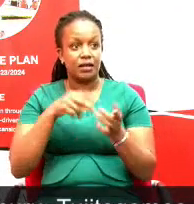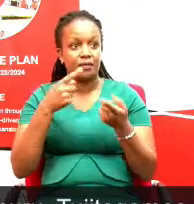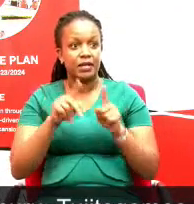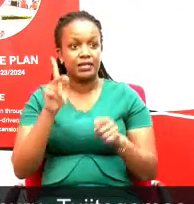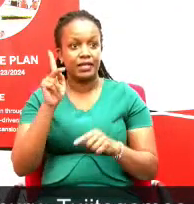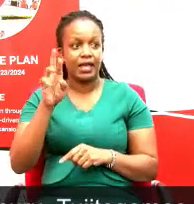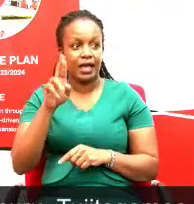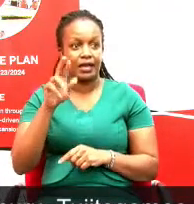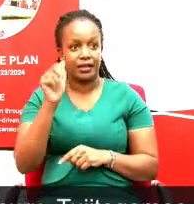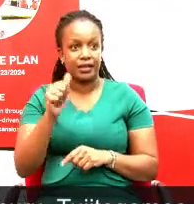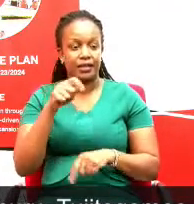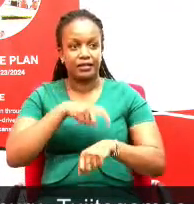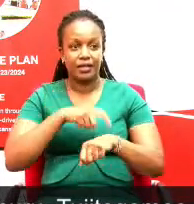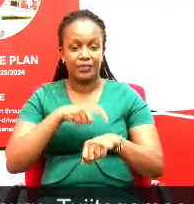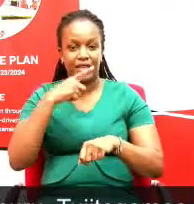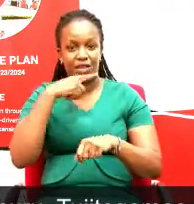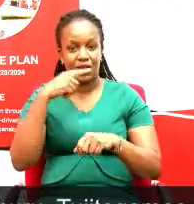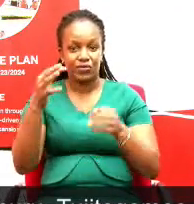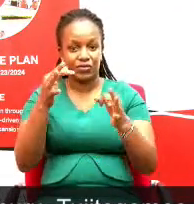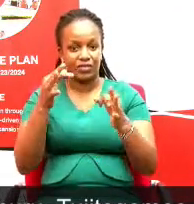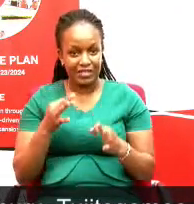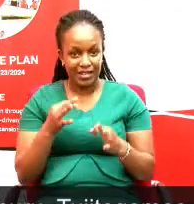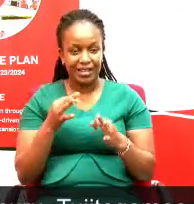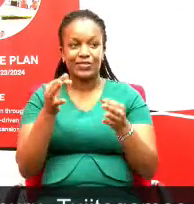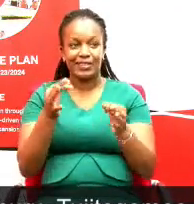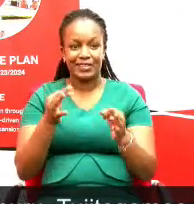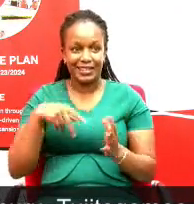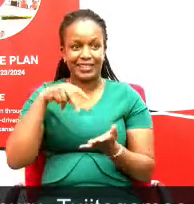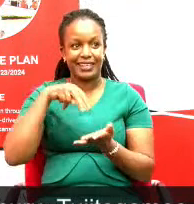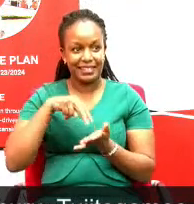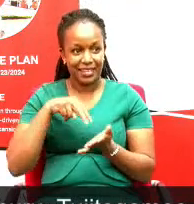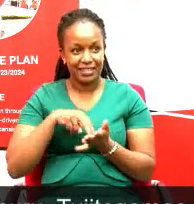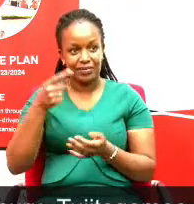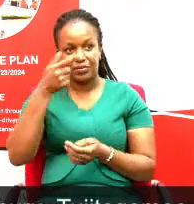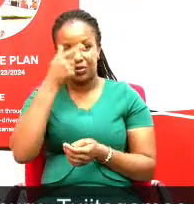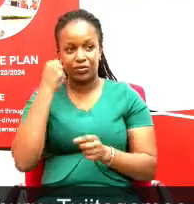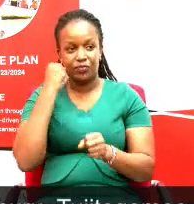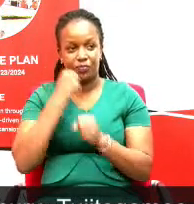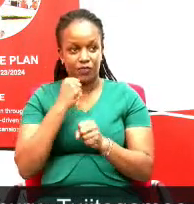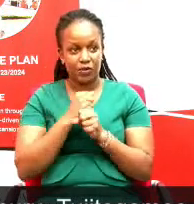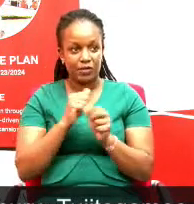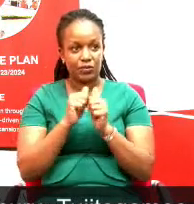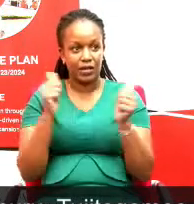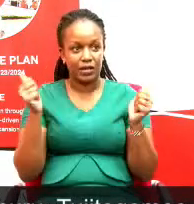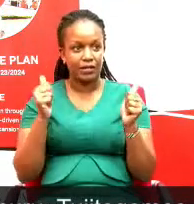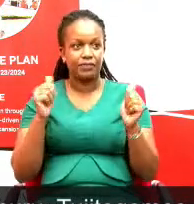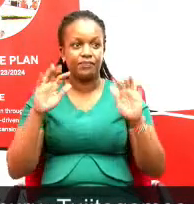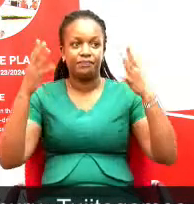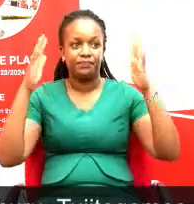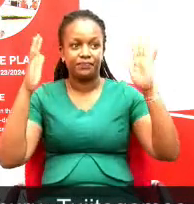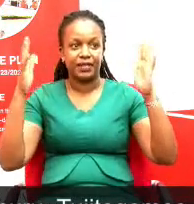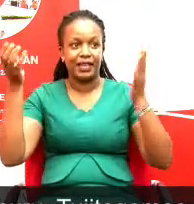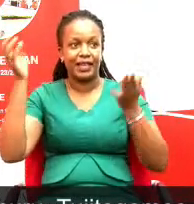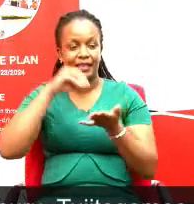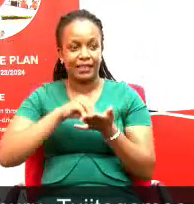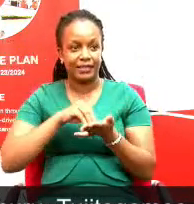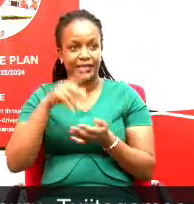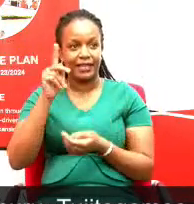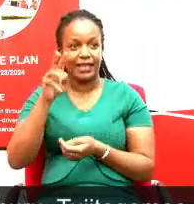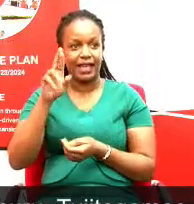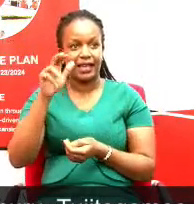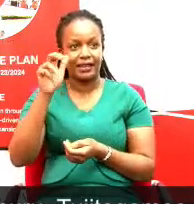Treasury, Treasury stands up because of the exemplary performance. Another round of applause, ladies and gentlemen, for